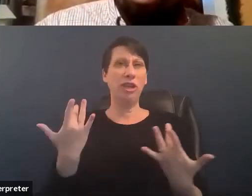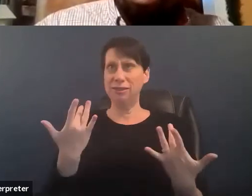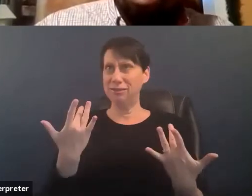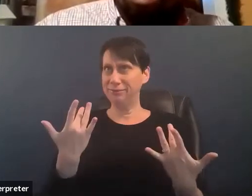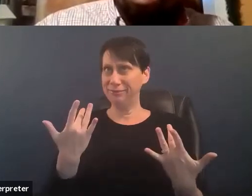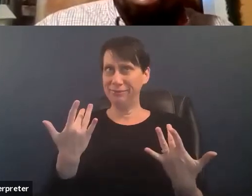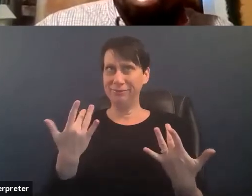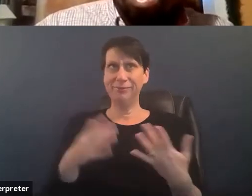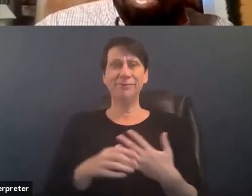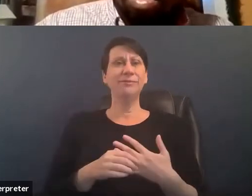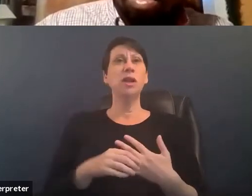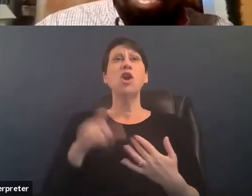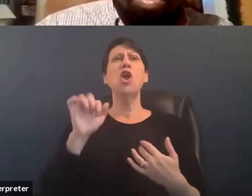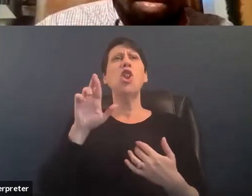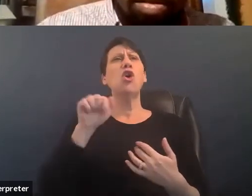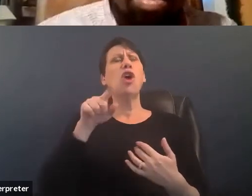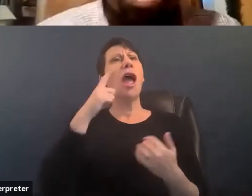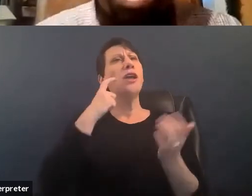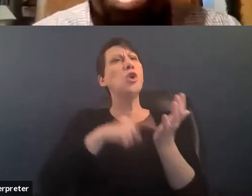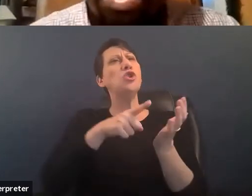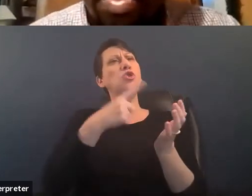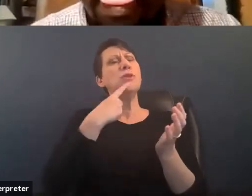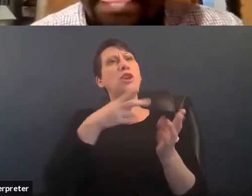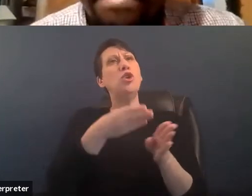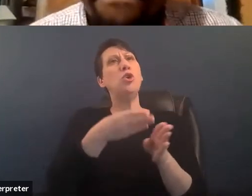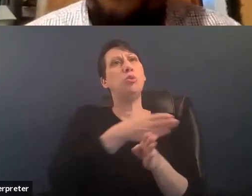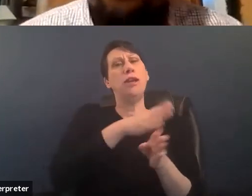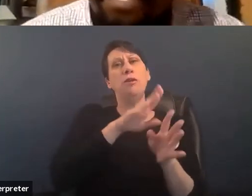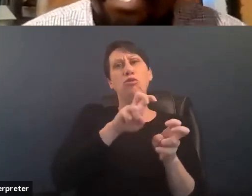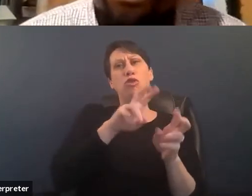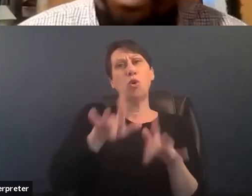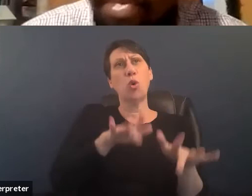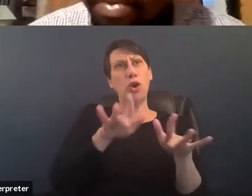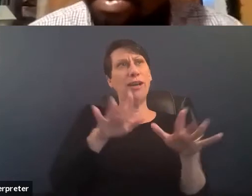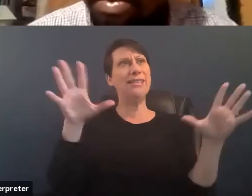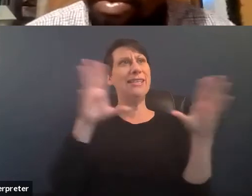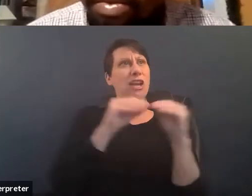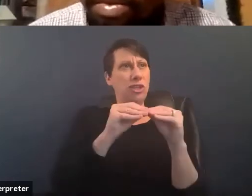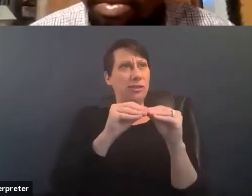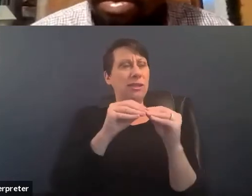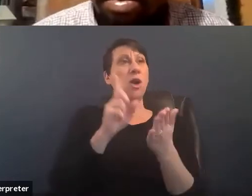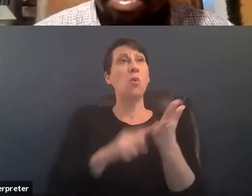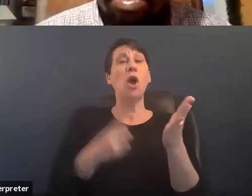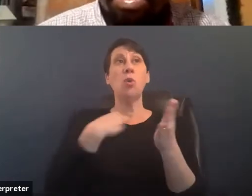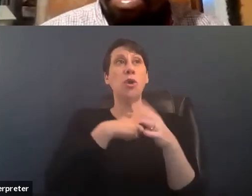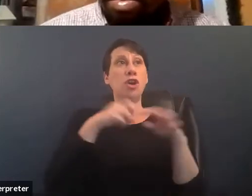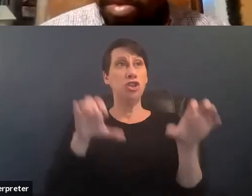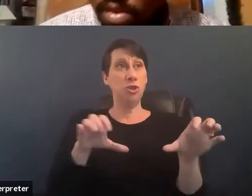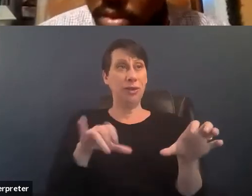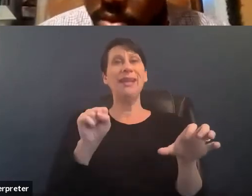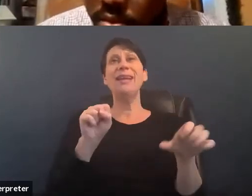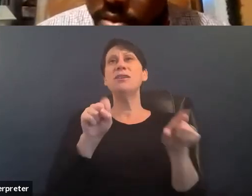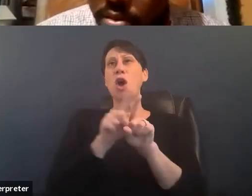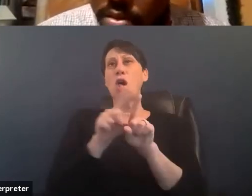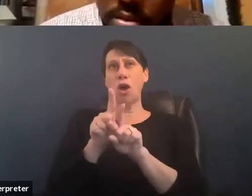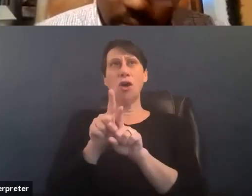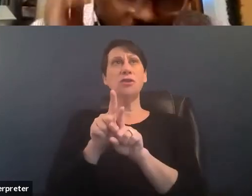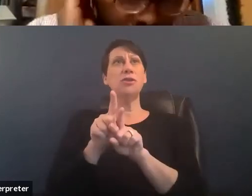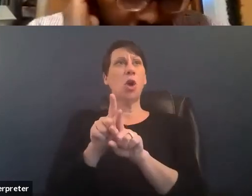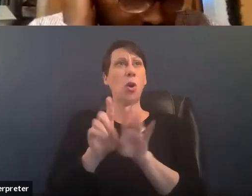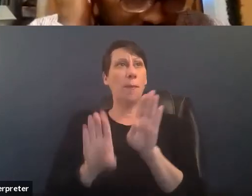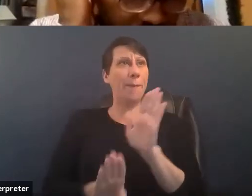fact that, Laura, I noticed you said you pre-recorded sessions. So what we're doing is also building